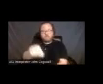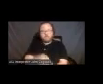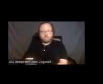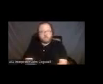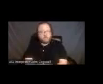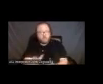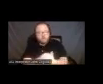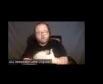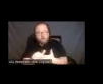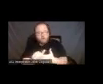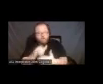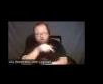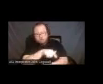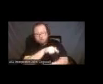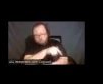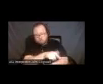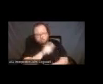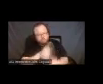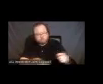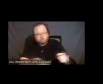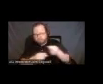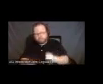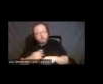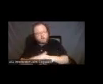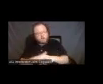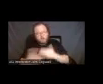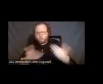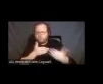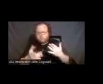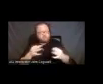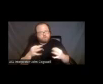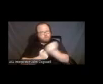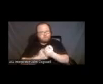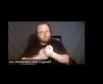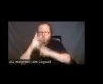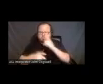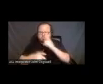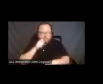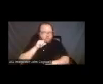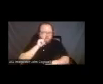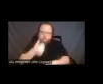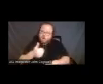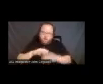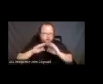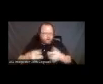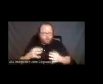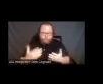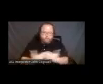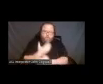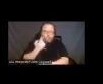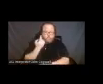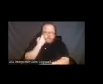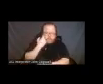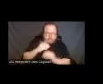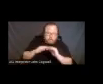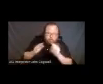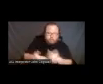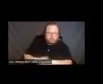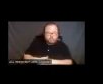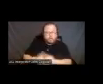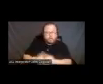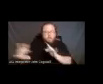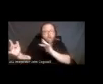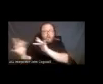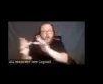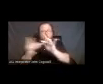in this component cannot be spent on services or supports for people who are unhoused or newly housed. So outreach